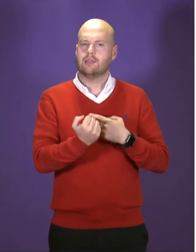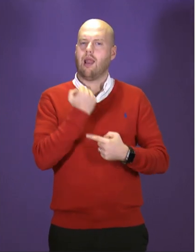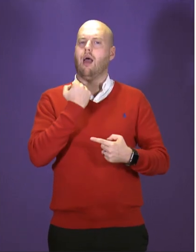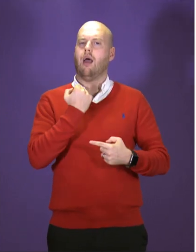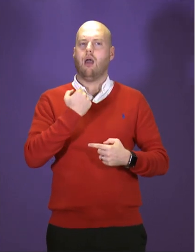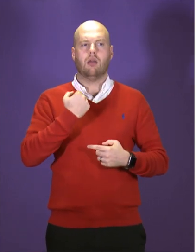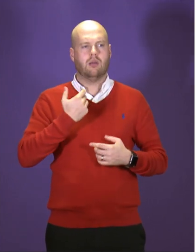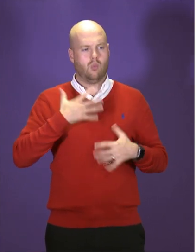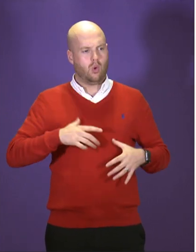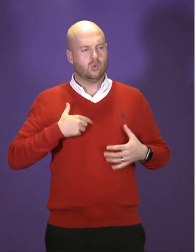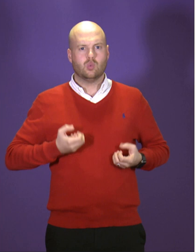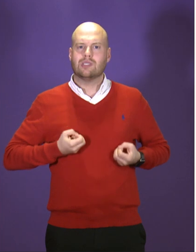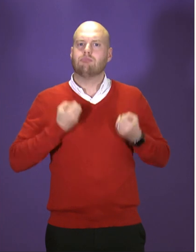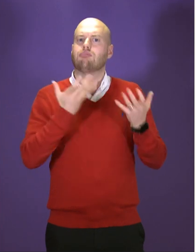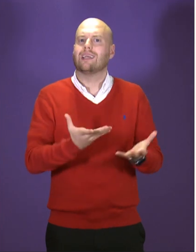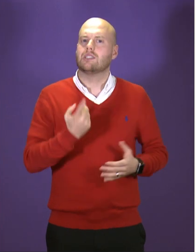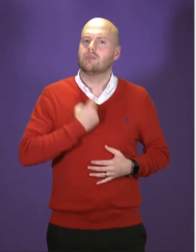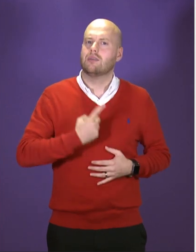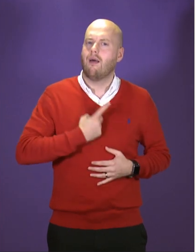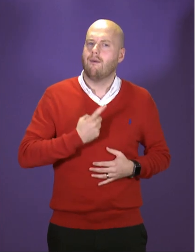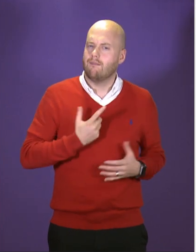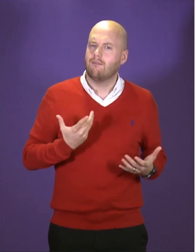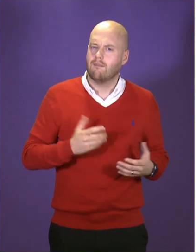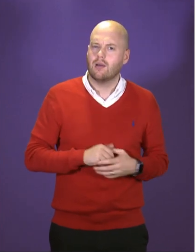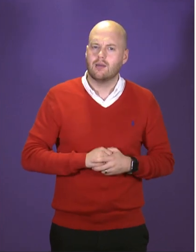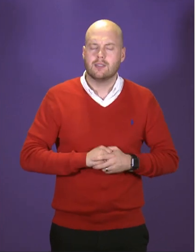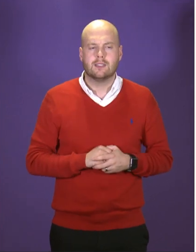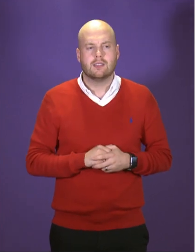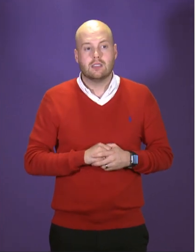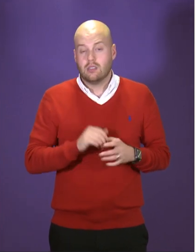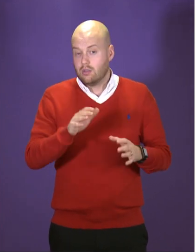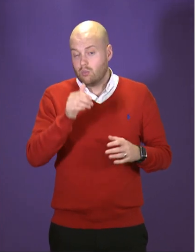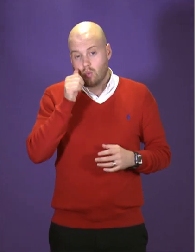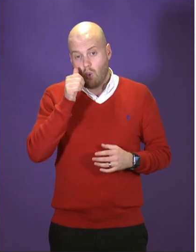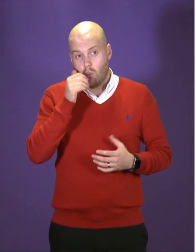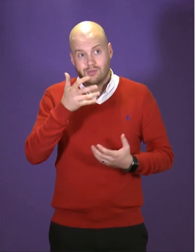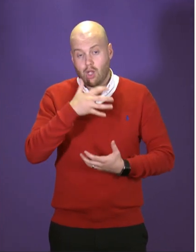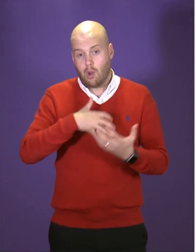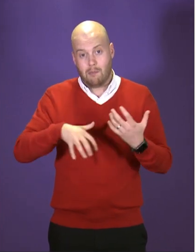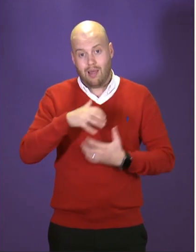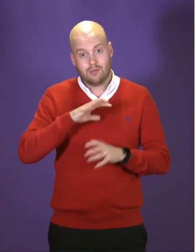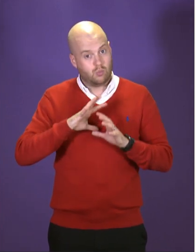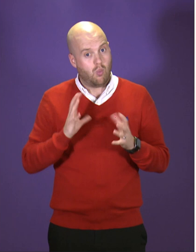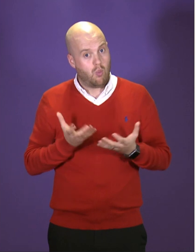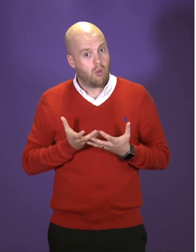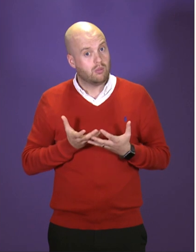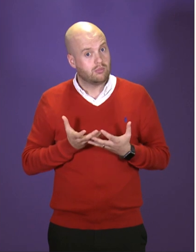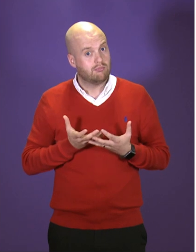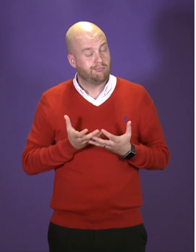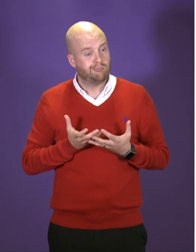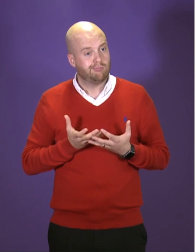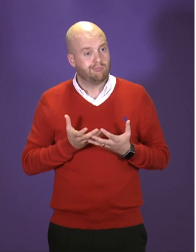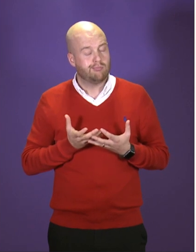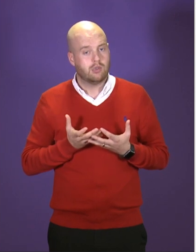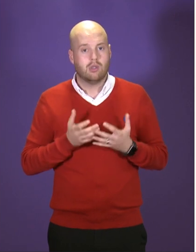For all of us together in this very complicated and complex world that we inhabit, the one thing that can bring